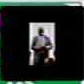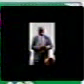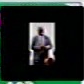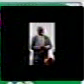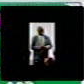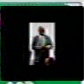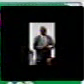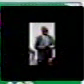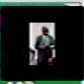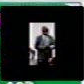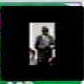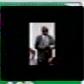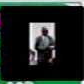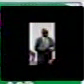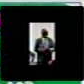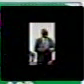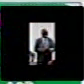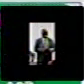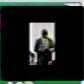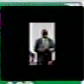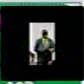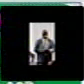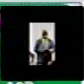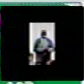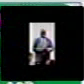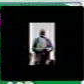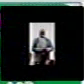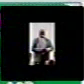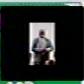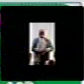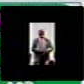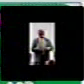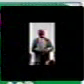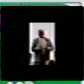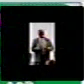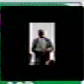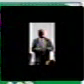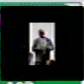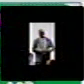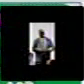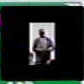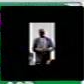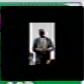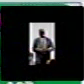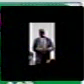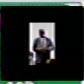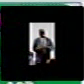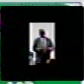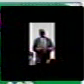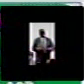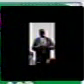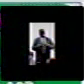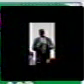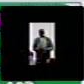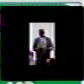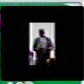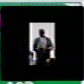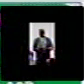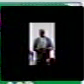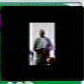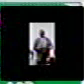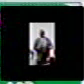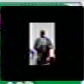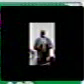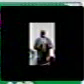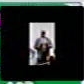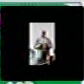your name. And God wrought special miracles by the hands of, that's you